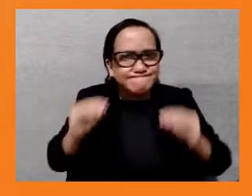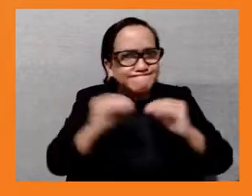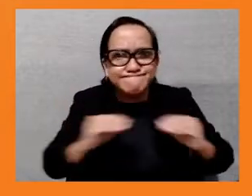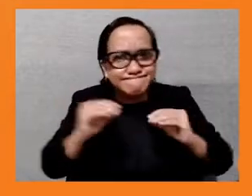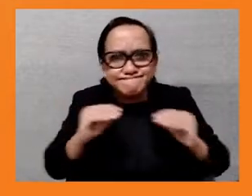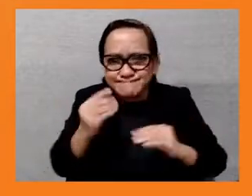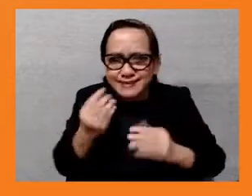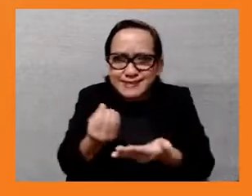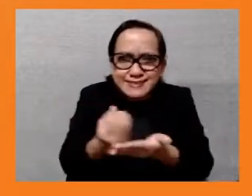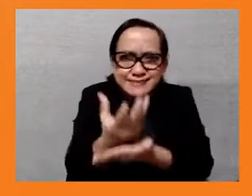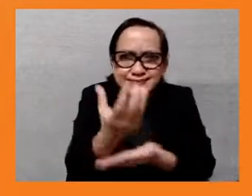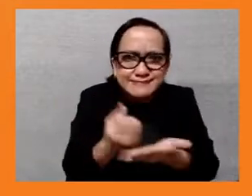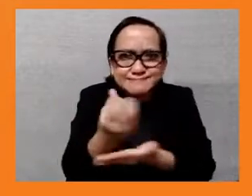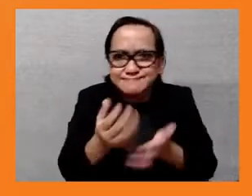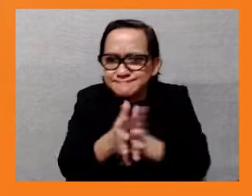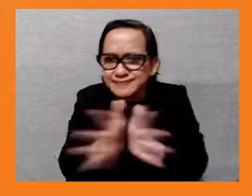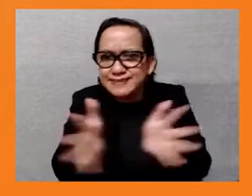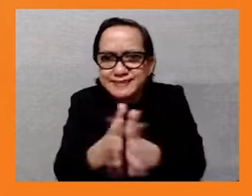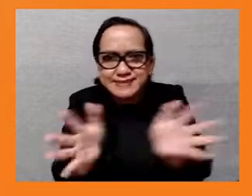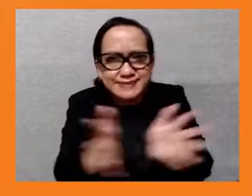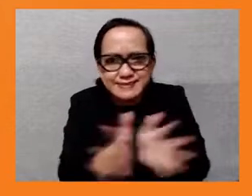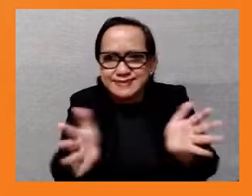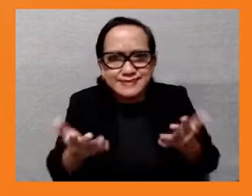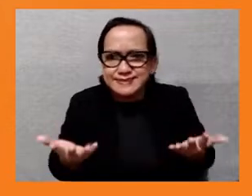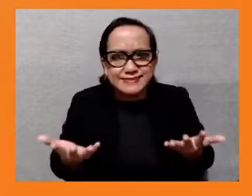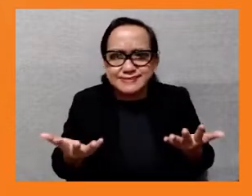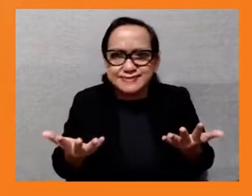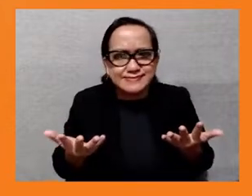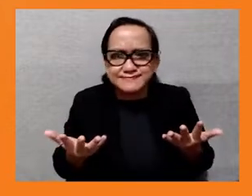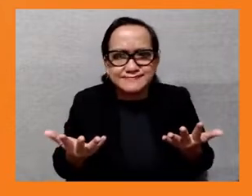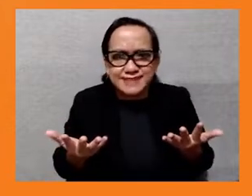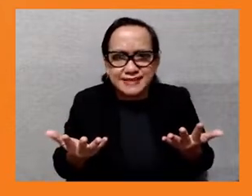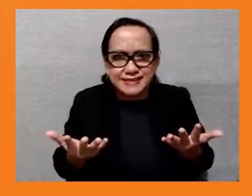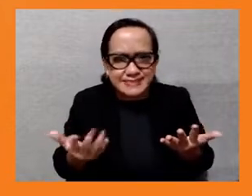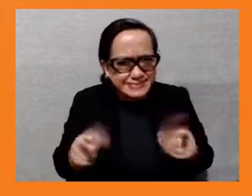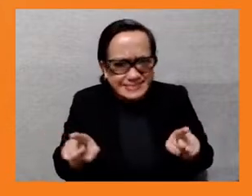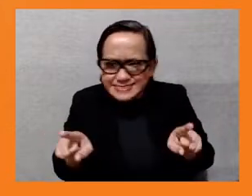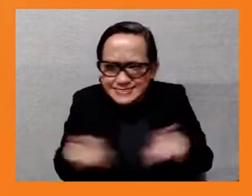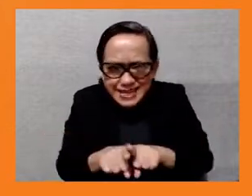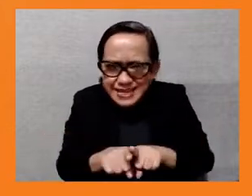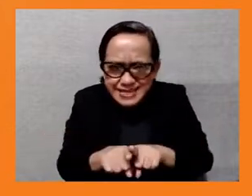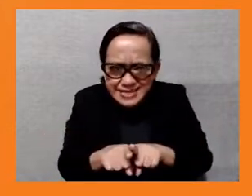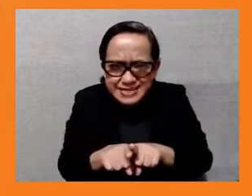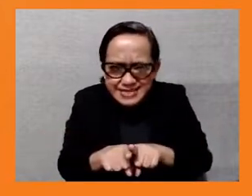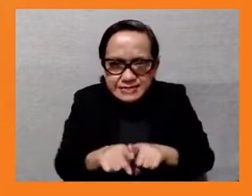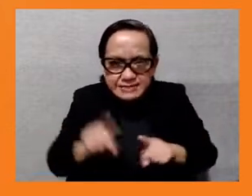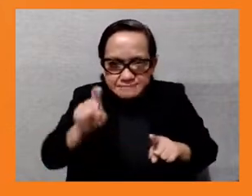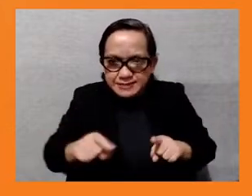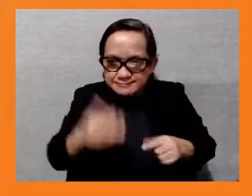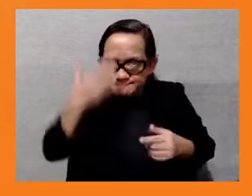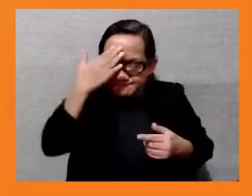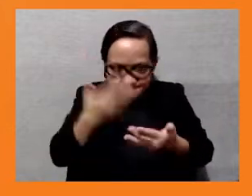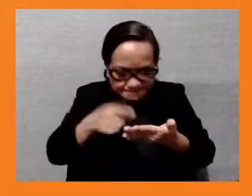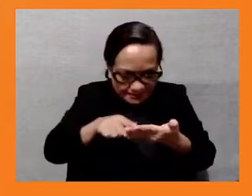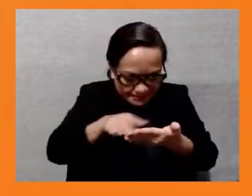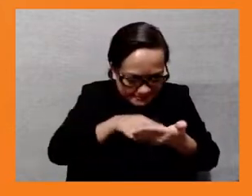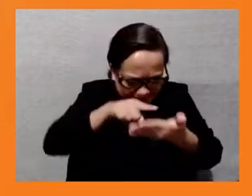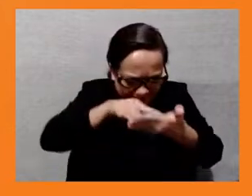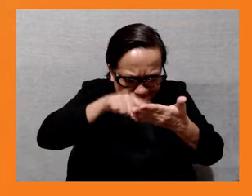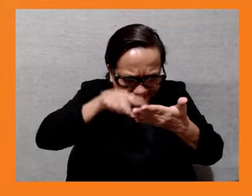and working conditions, or on things like gender and sexual exploitation, abuse and harassment. And we'll be seeking